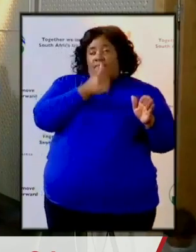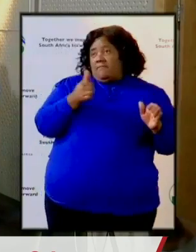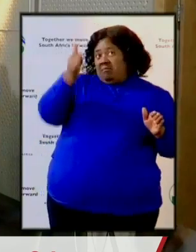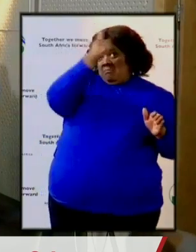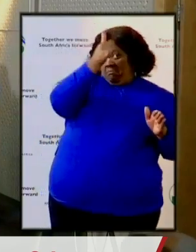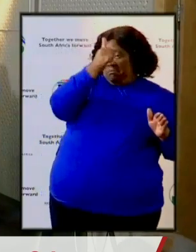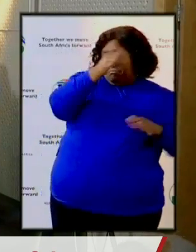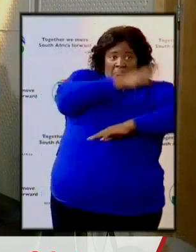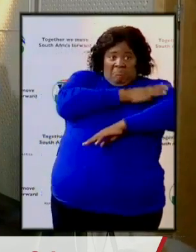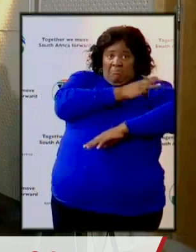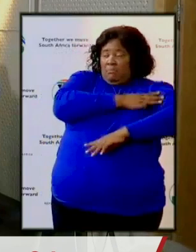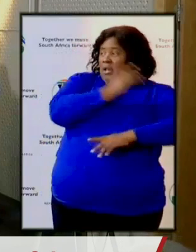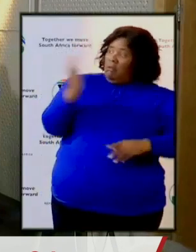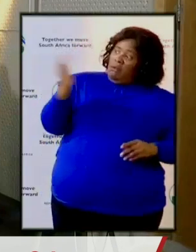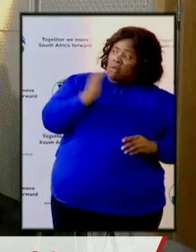call them.